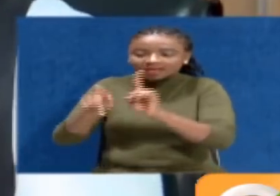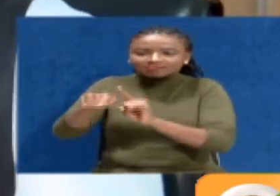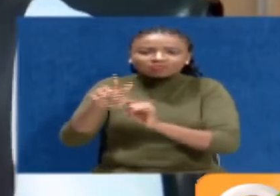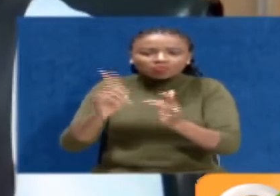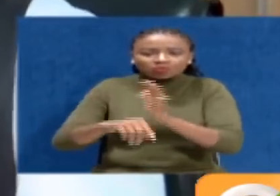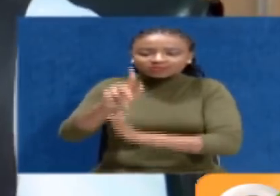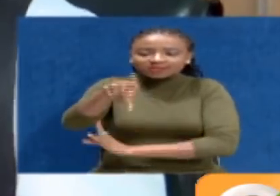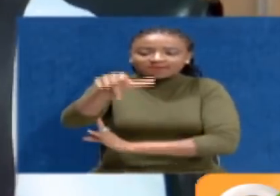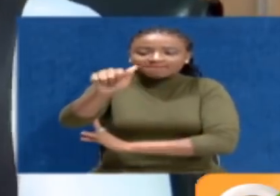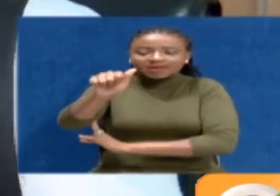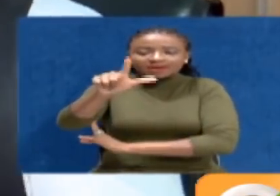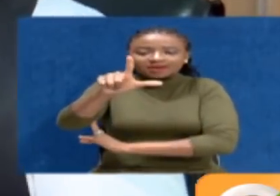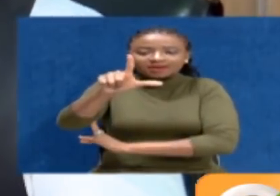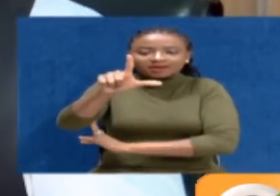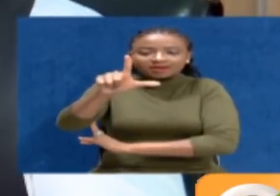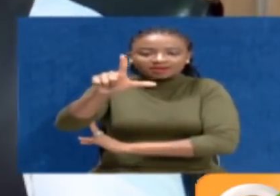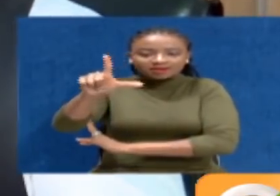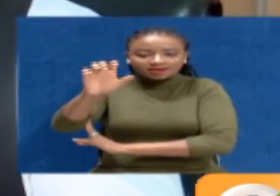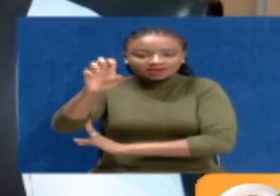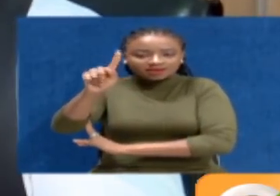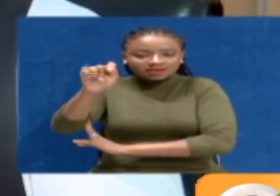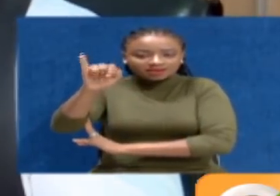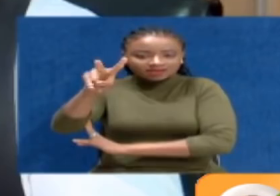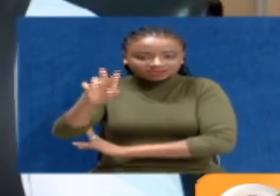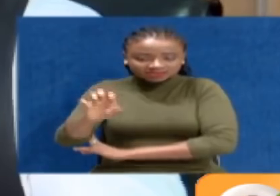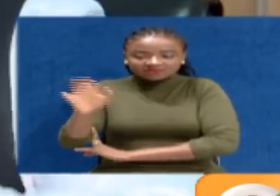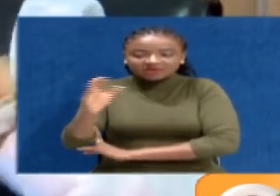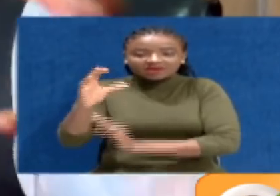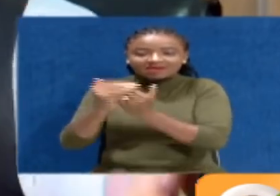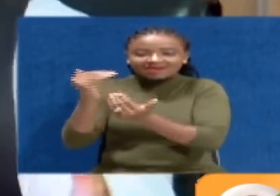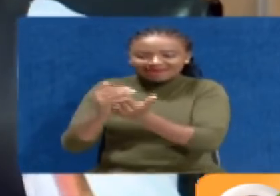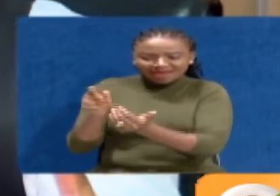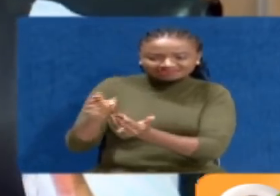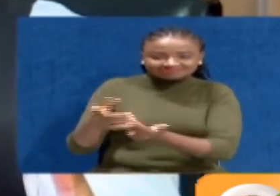a standard benefit, though we are actually looking at introducing that